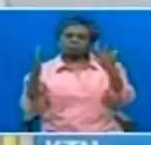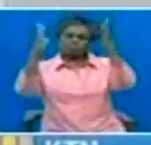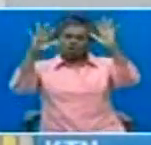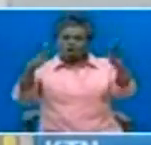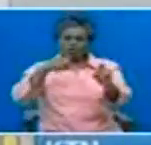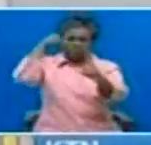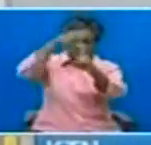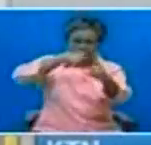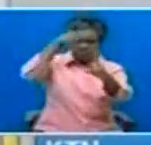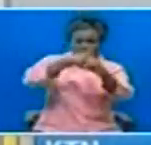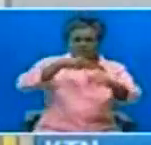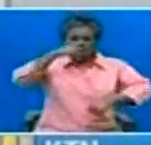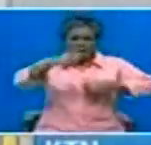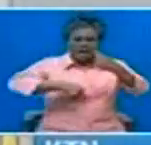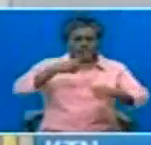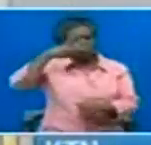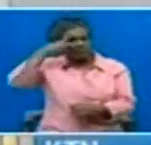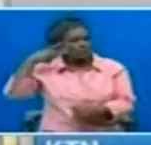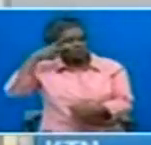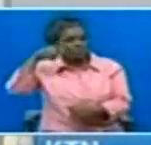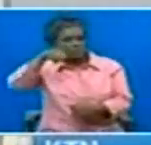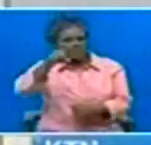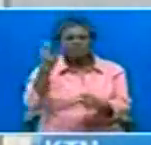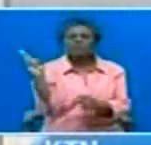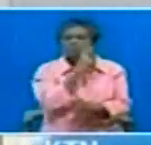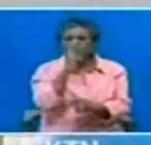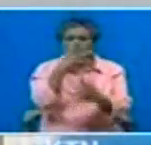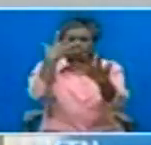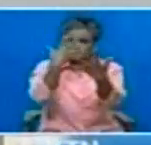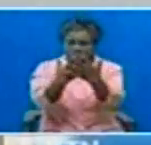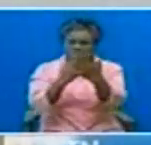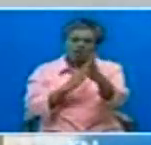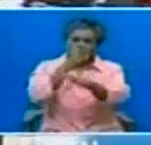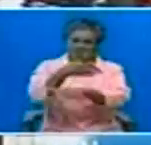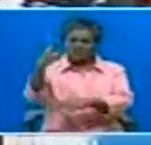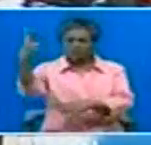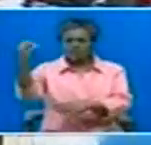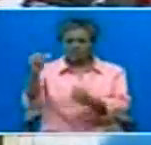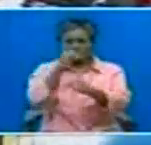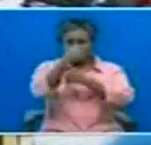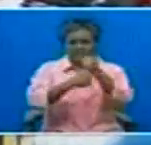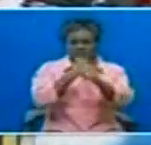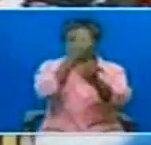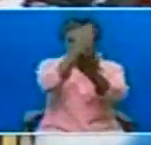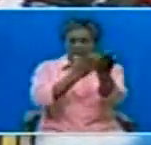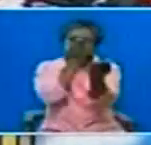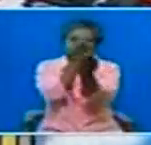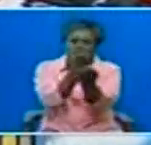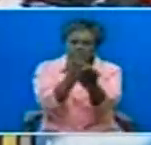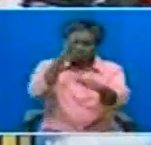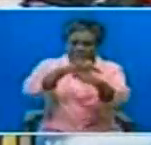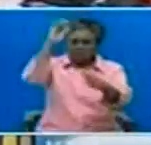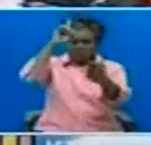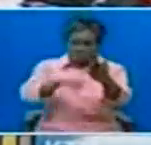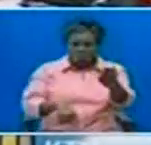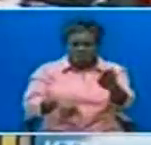or incite acts of terrorism that they risk getting imprisoned for over 20 years. Part of the proposal also touches on